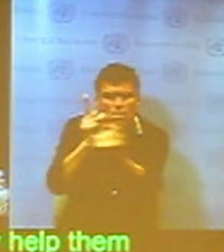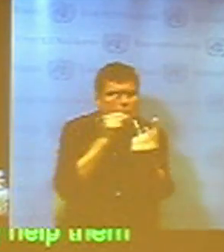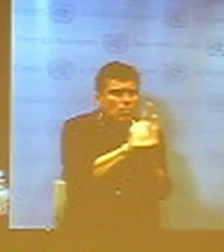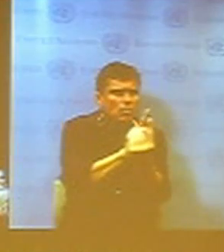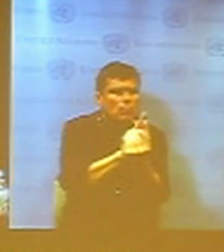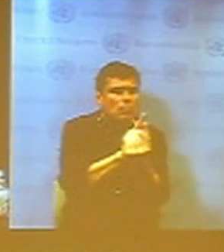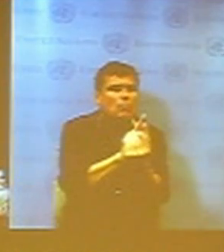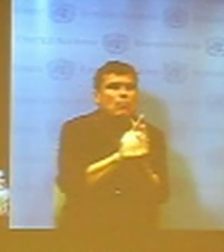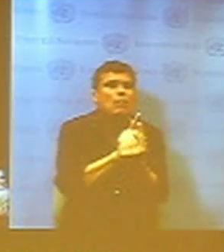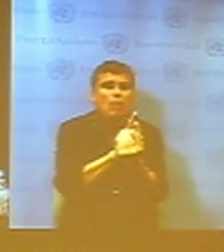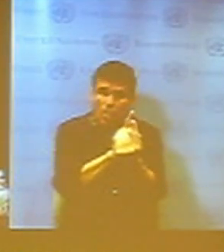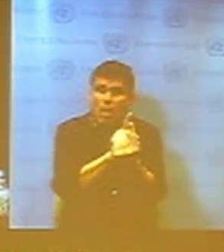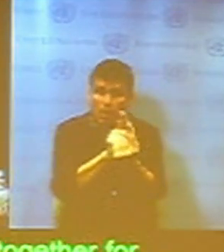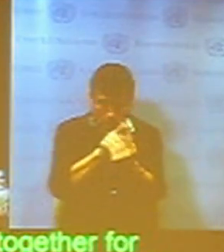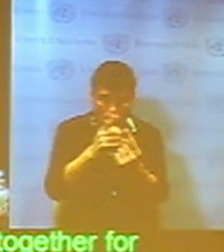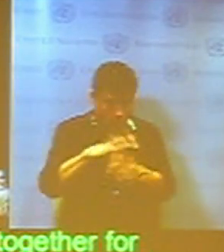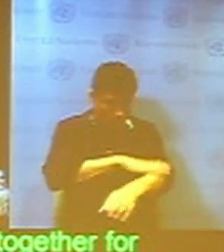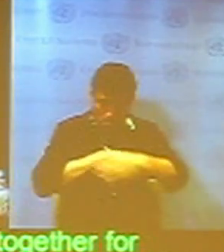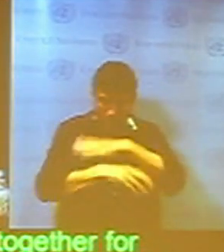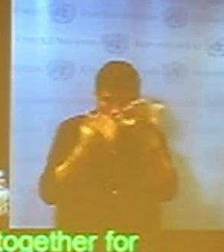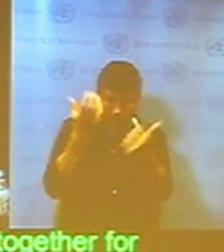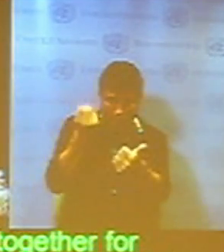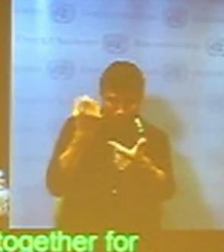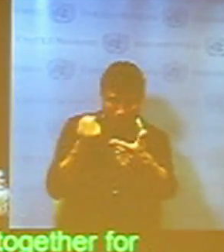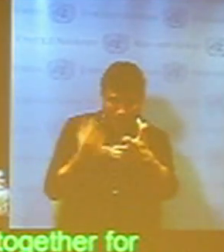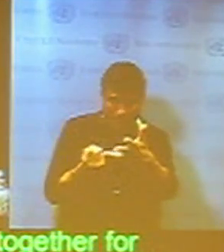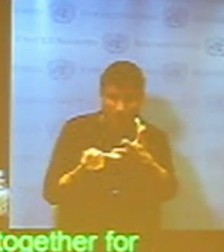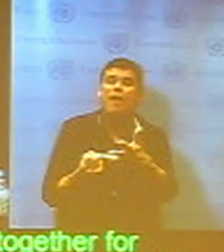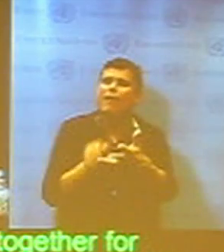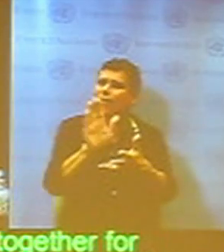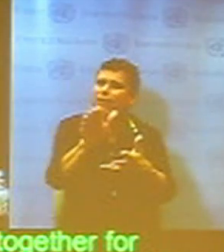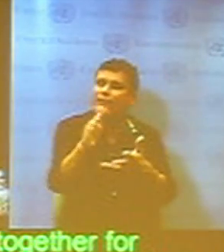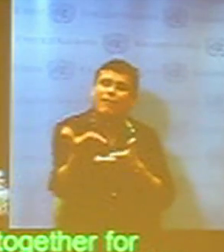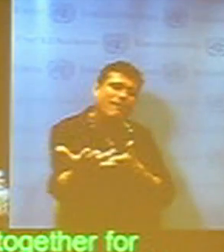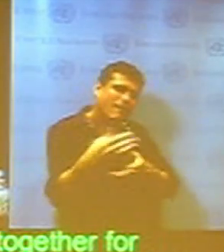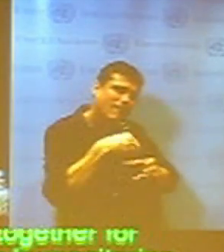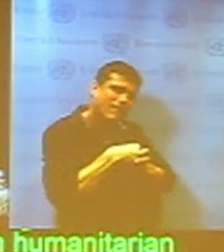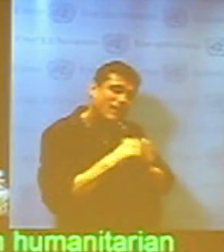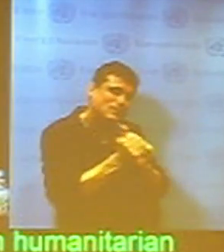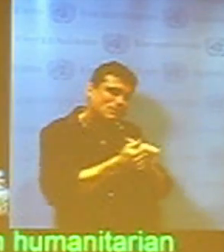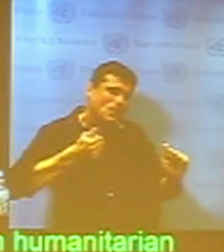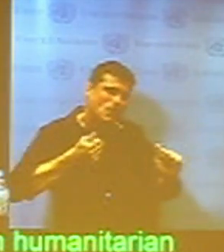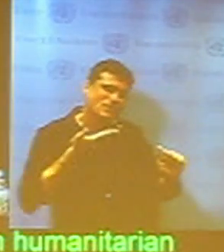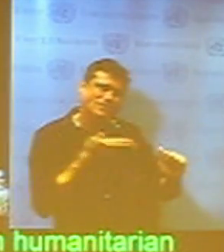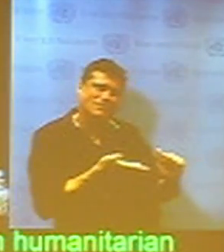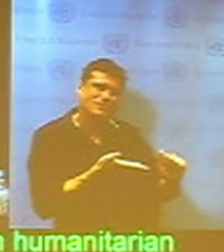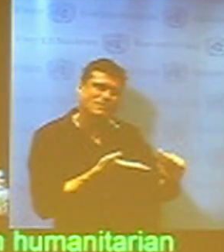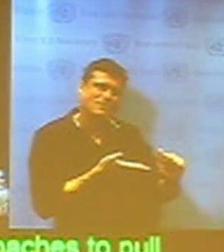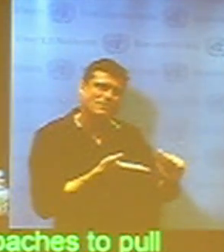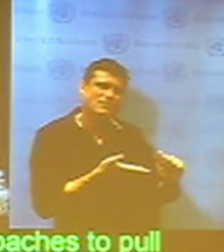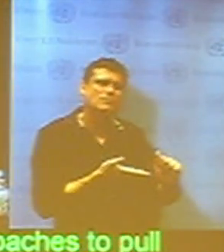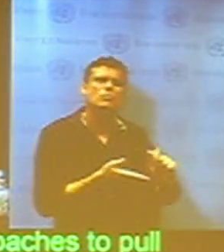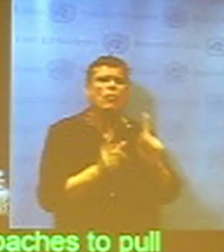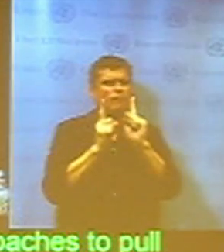use similar approaches to pull people together from the disabled community to ensure that they are aware and